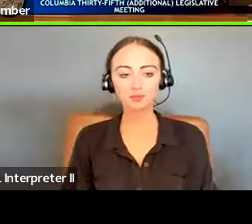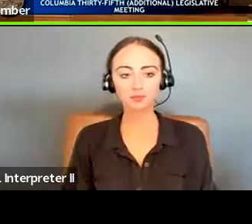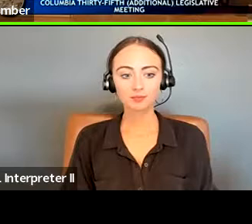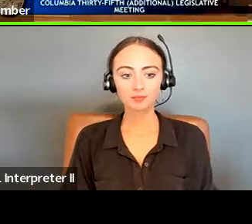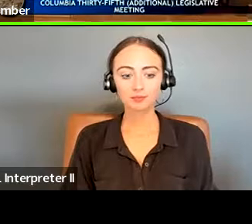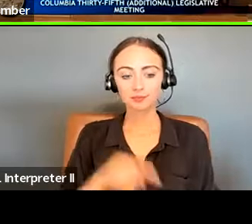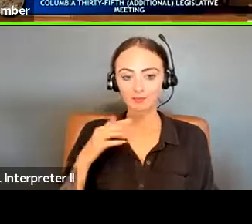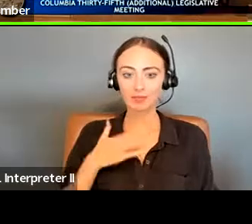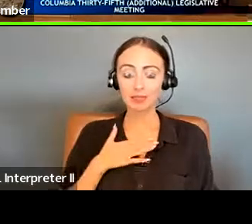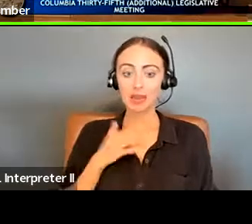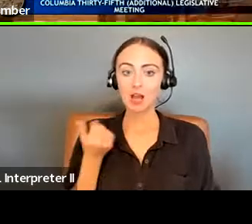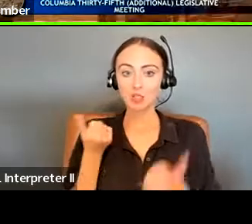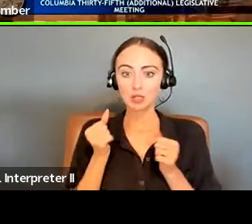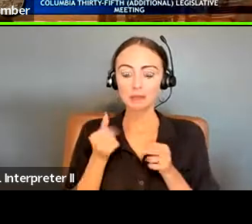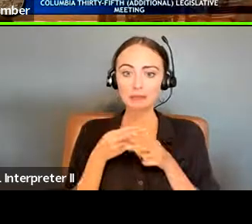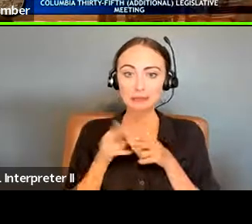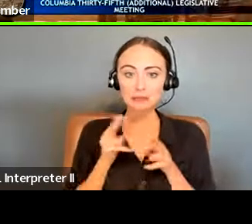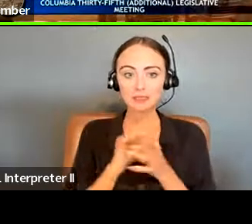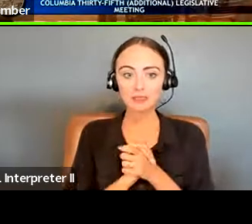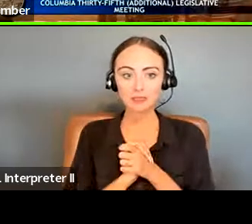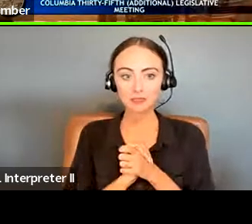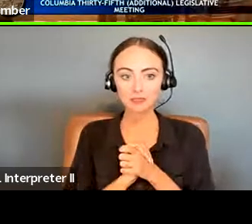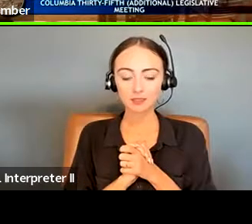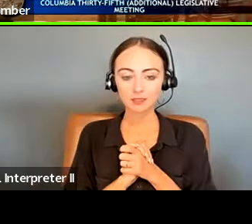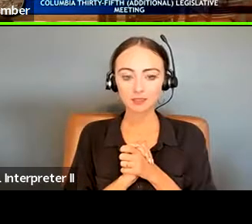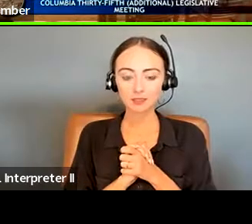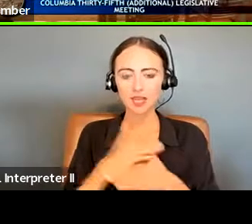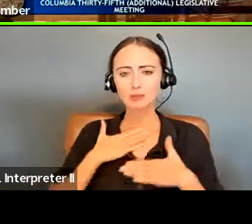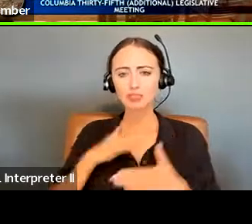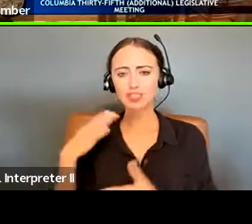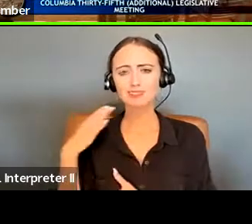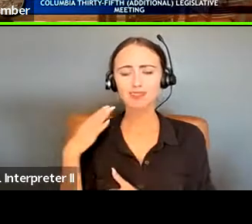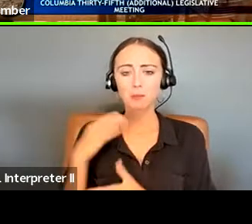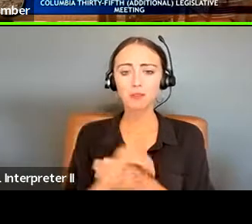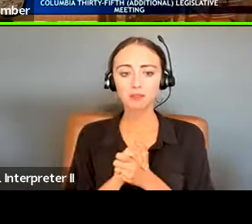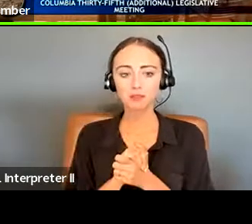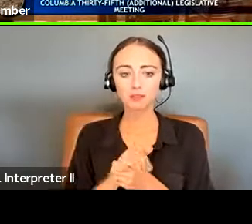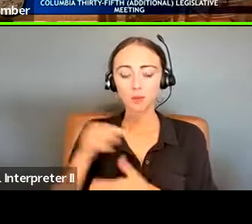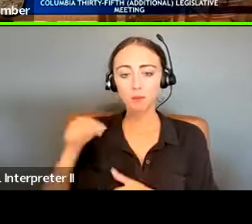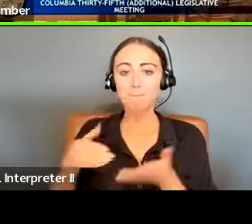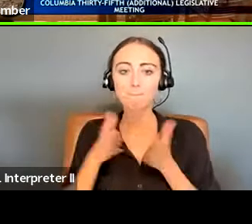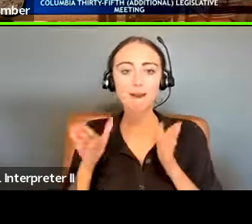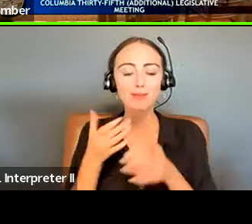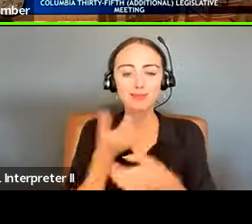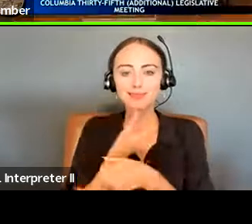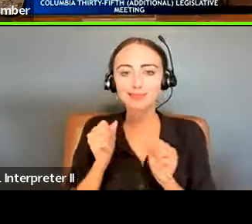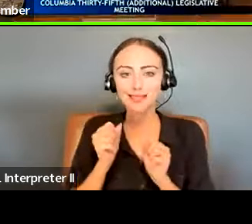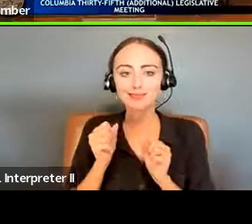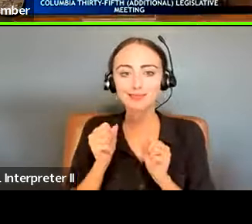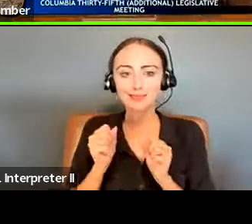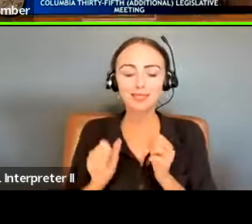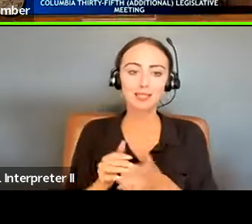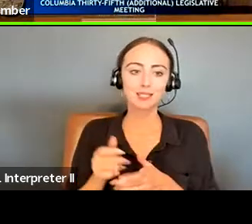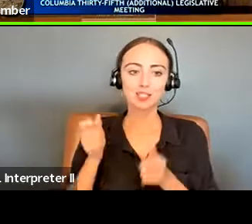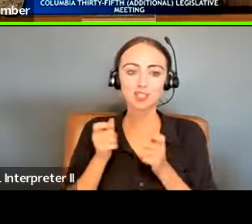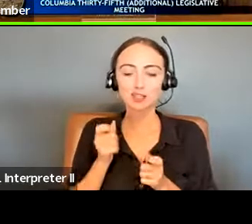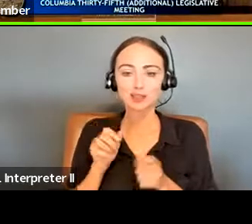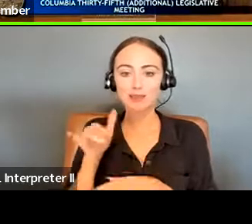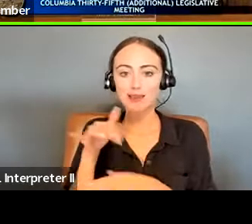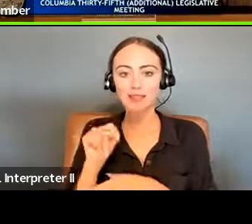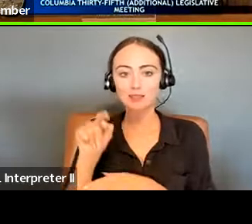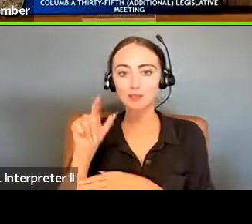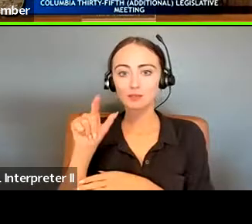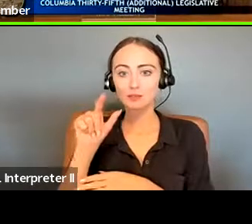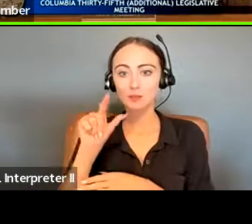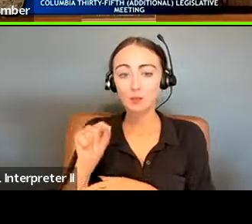first up, I'll try to keep it quick. Appreciate it, Mr. Chairman. The Omnibus Public Safety and Justice Amendment Act of 2020 banned